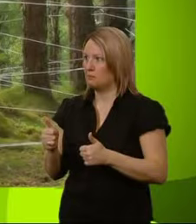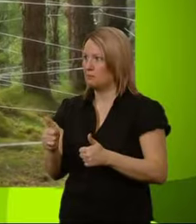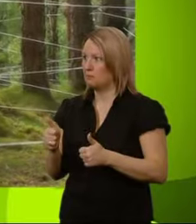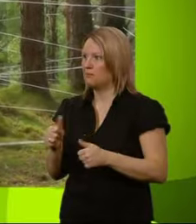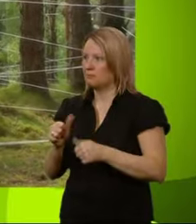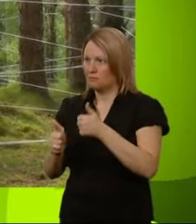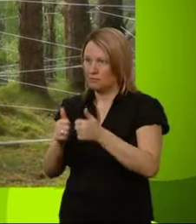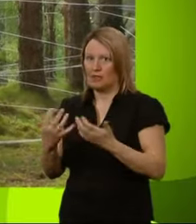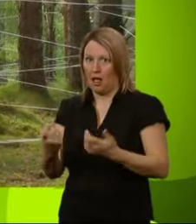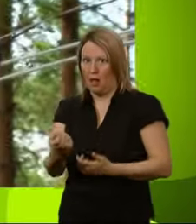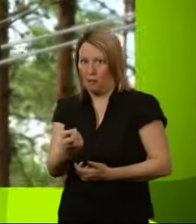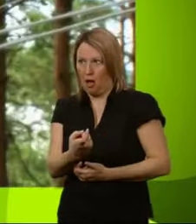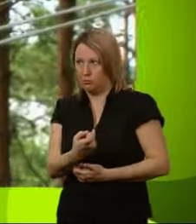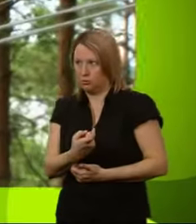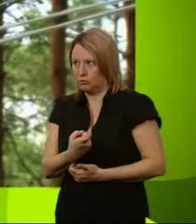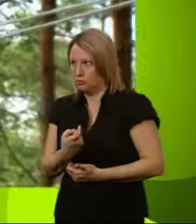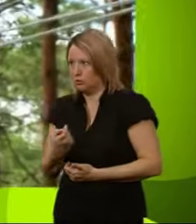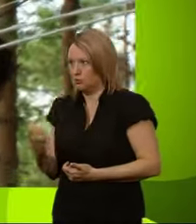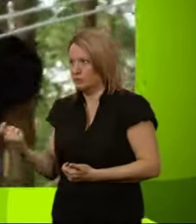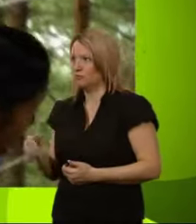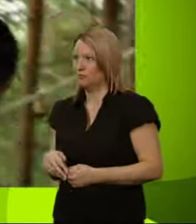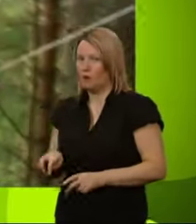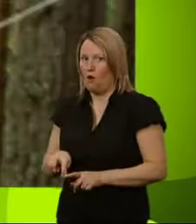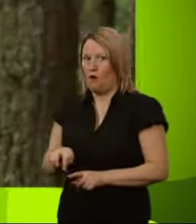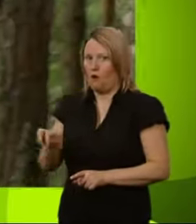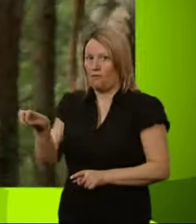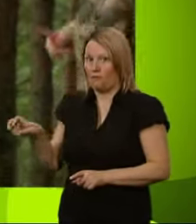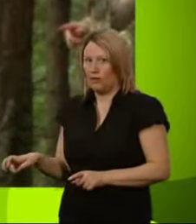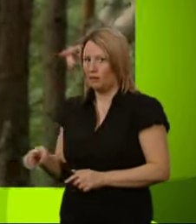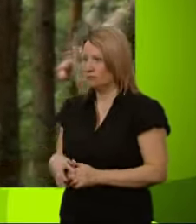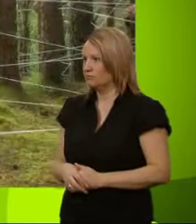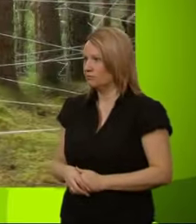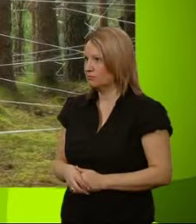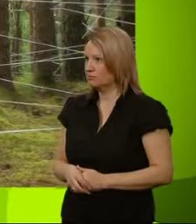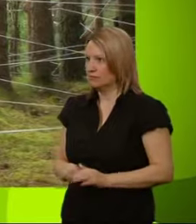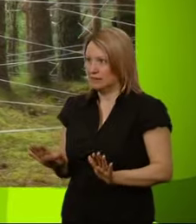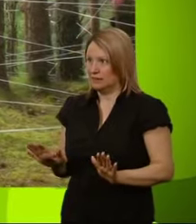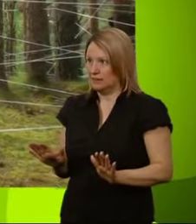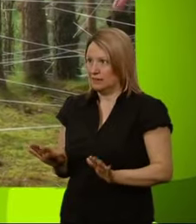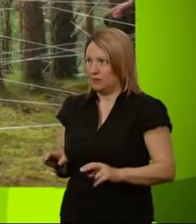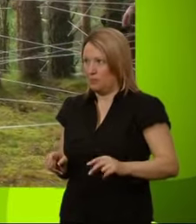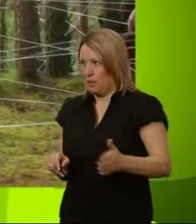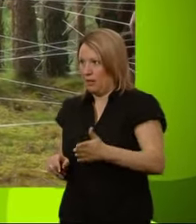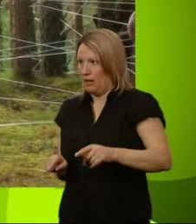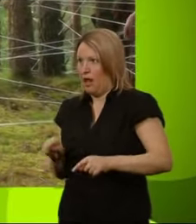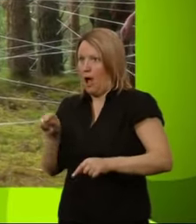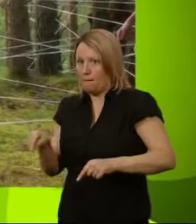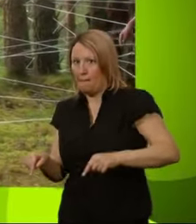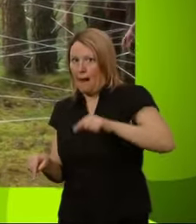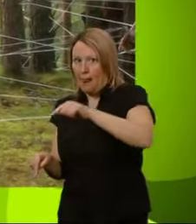Well done. Right, now come. Oh. Now, you just need to come through there. Come through here. Take your foot over and then, just come through